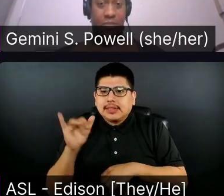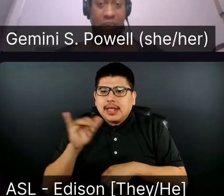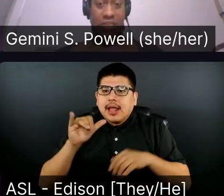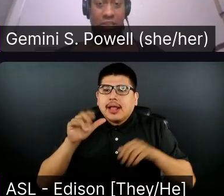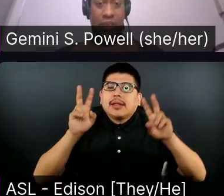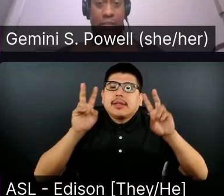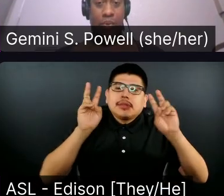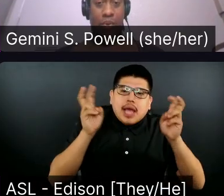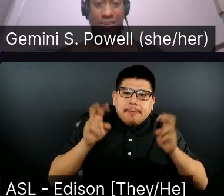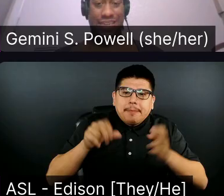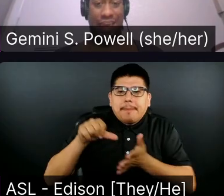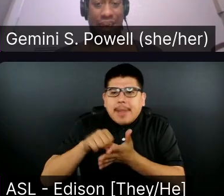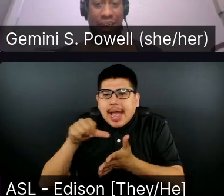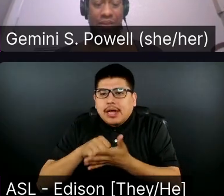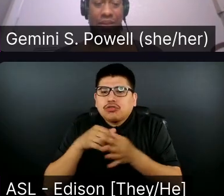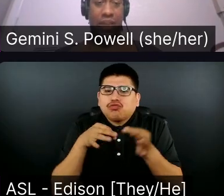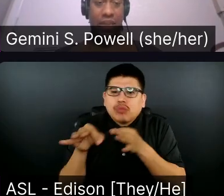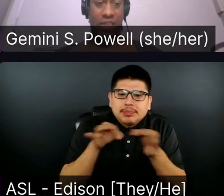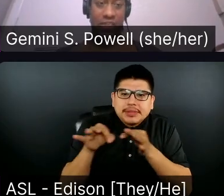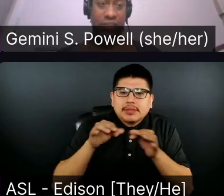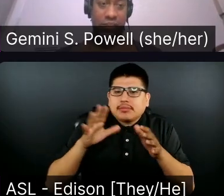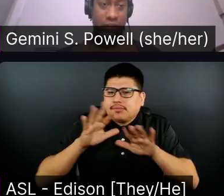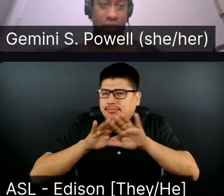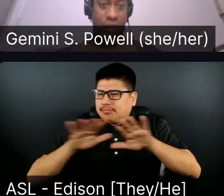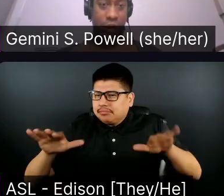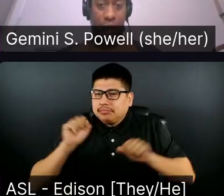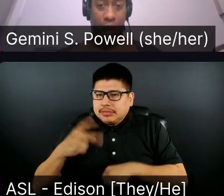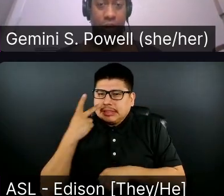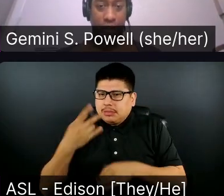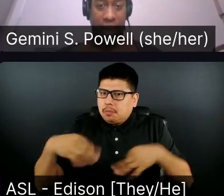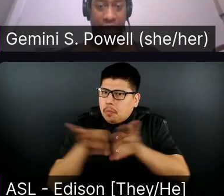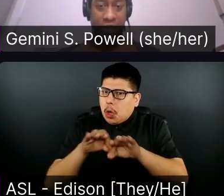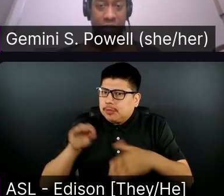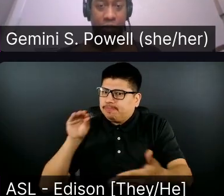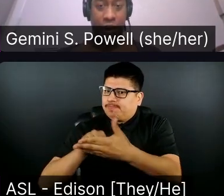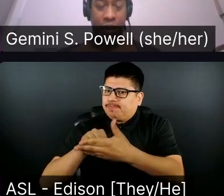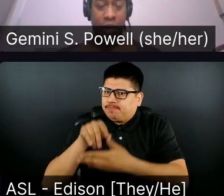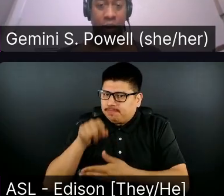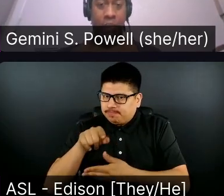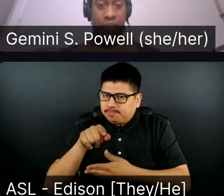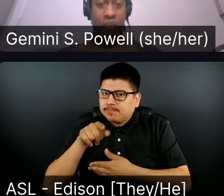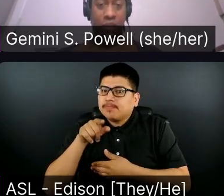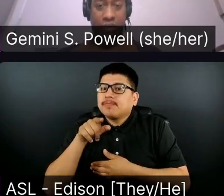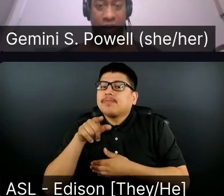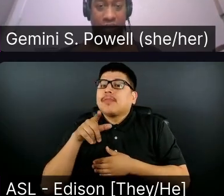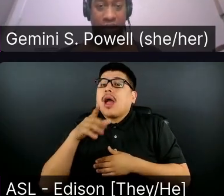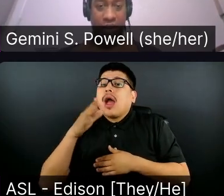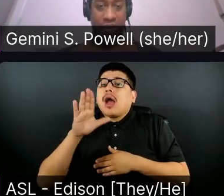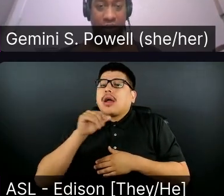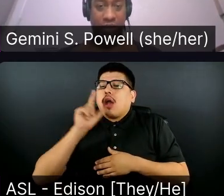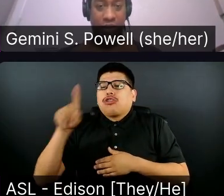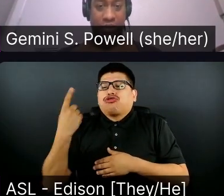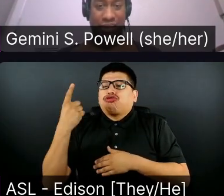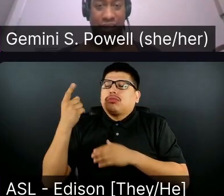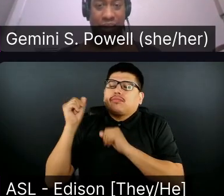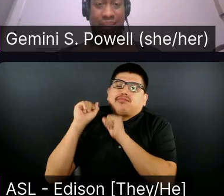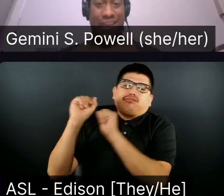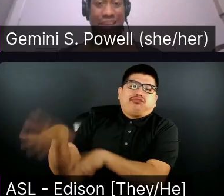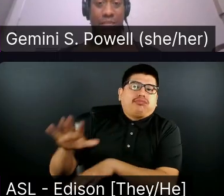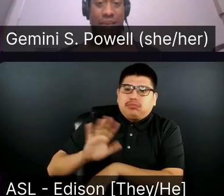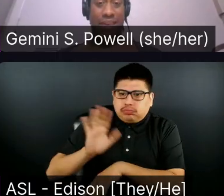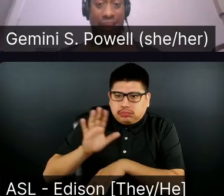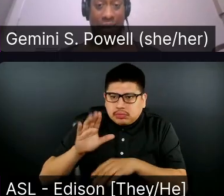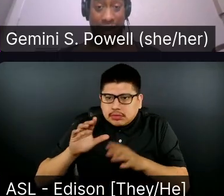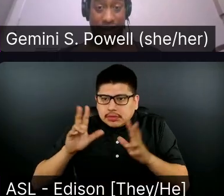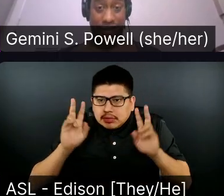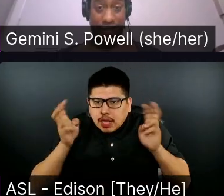things are especially important to add, not just to, park your page somewhere, but to also have a title and description that